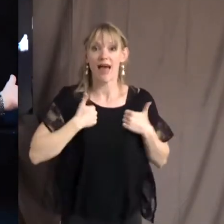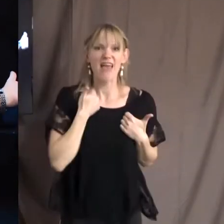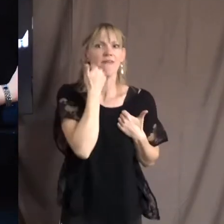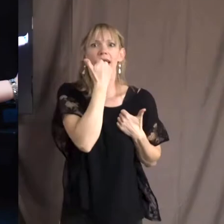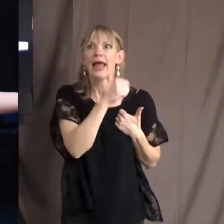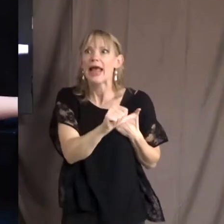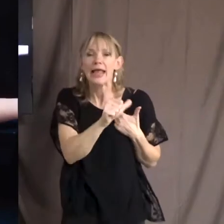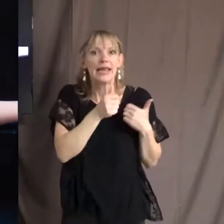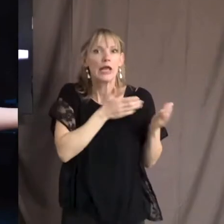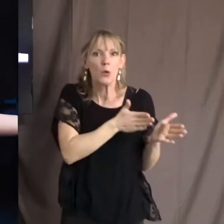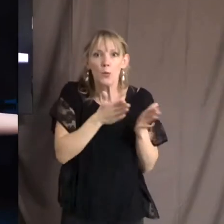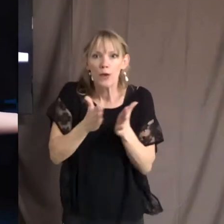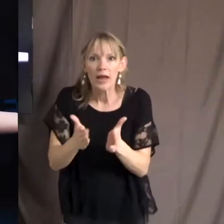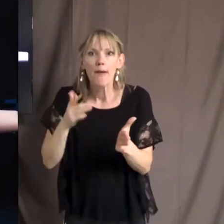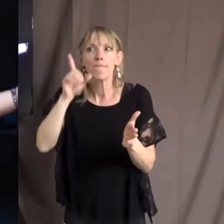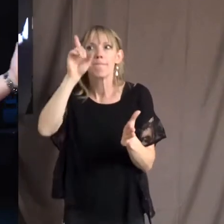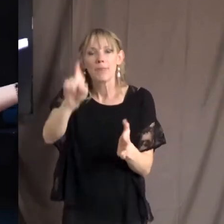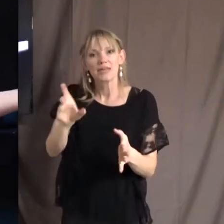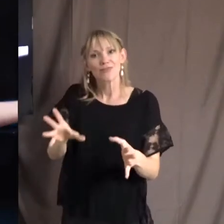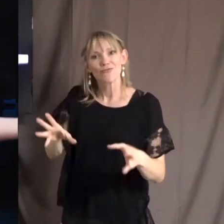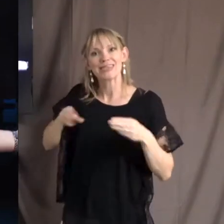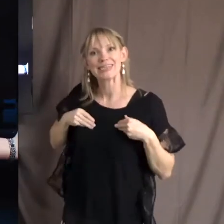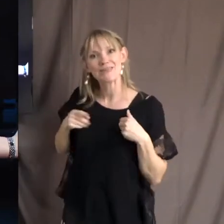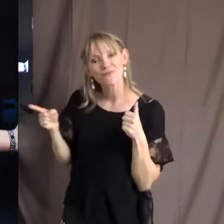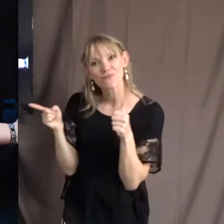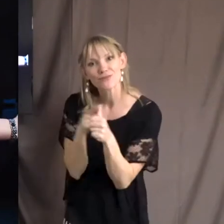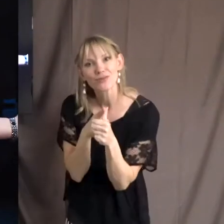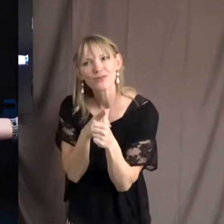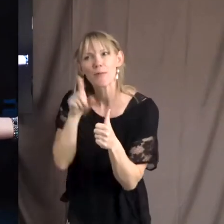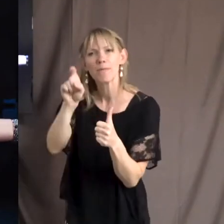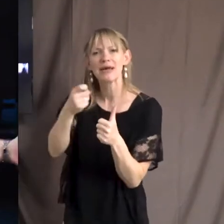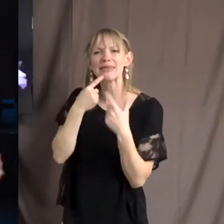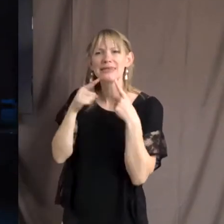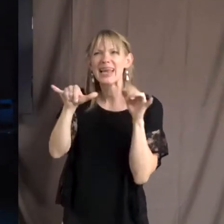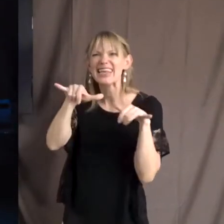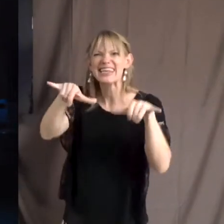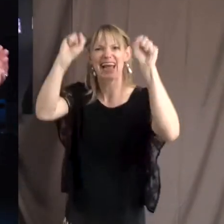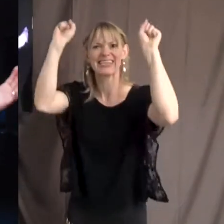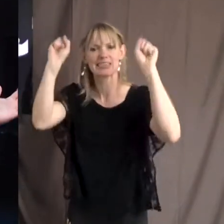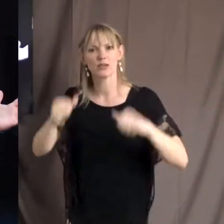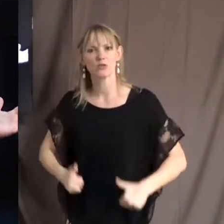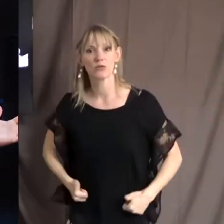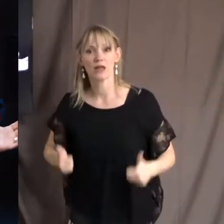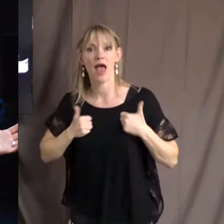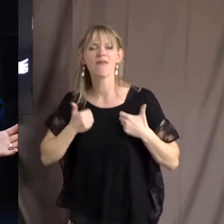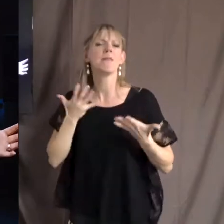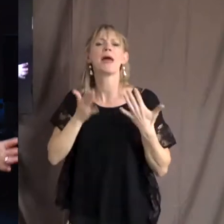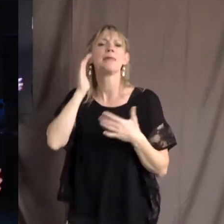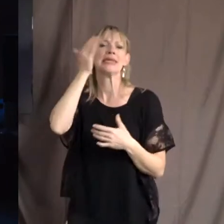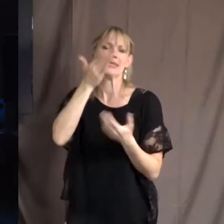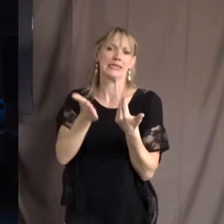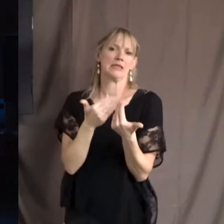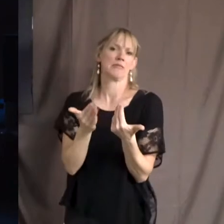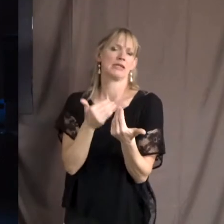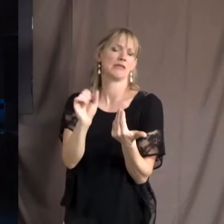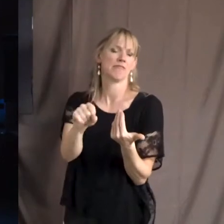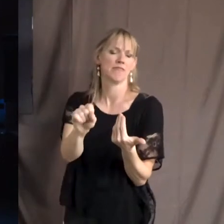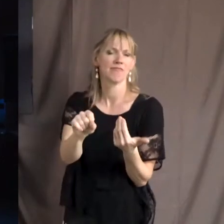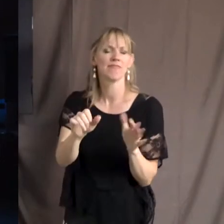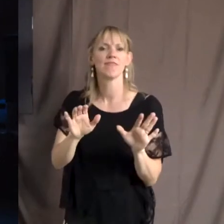got to be in receivership. We've got to say yes to life. And that may sound really easy and